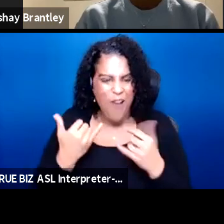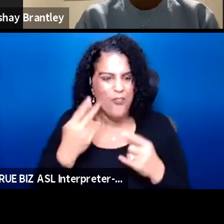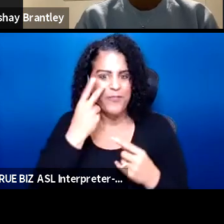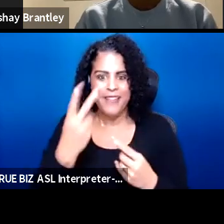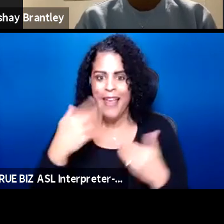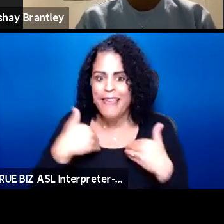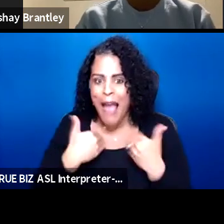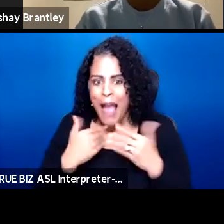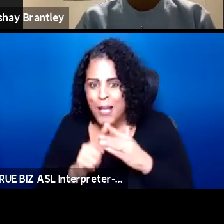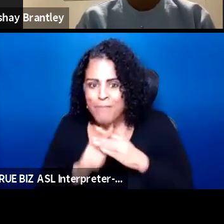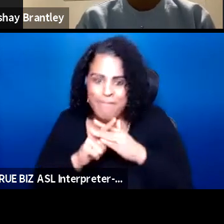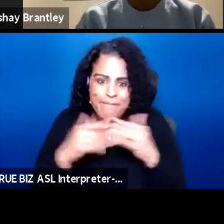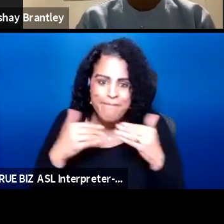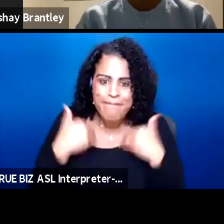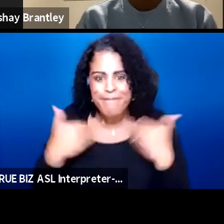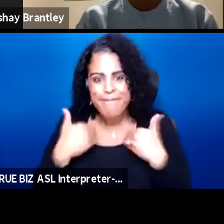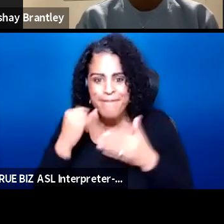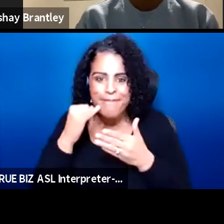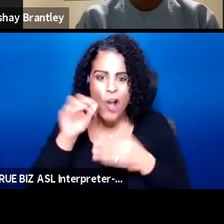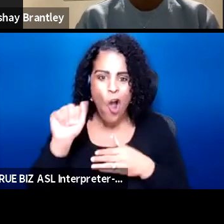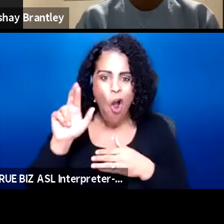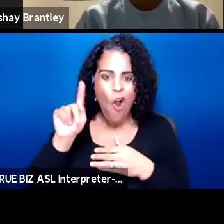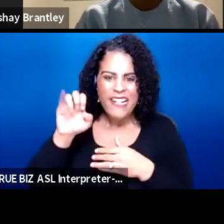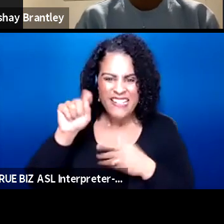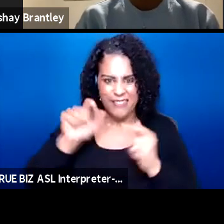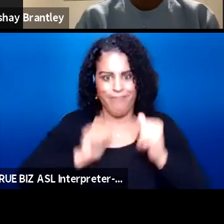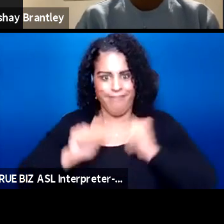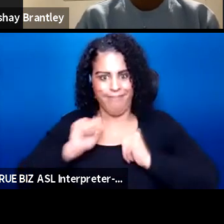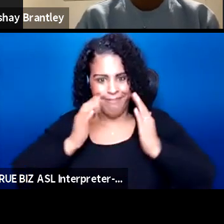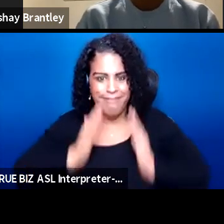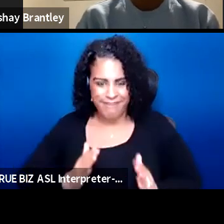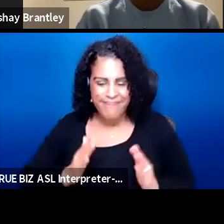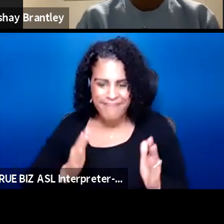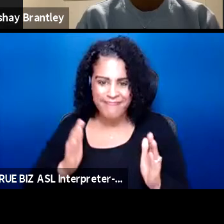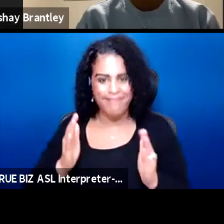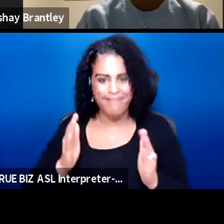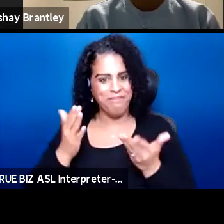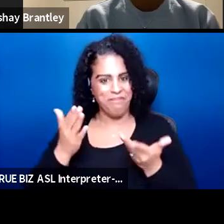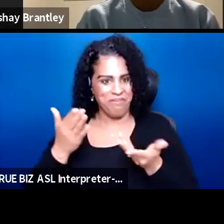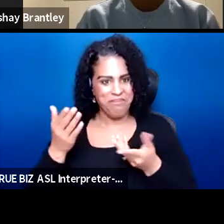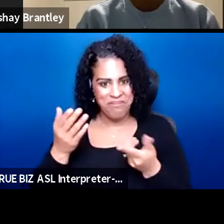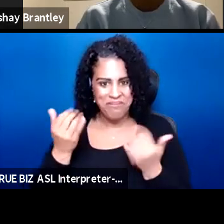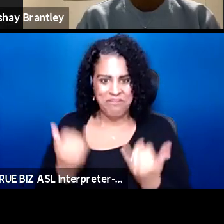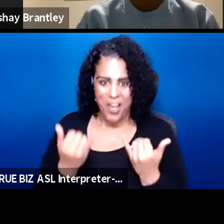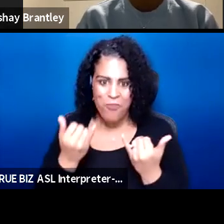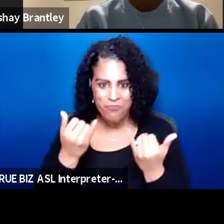young emerging artists as well coming into the forefront. So I will leave it at that.